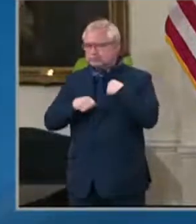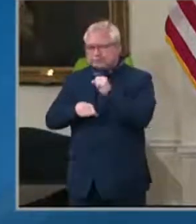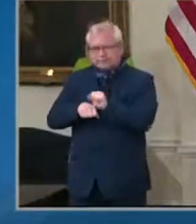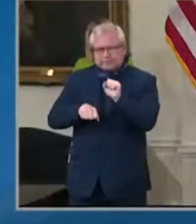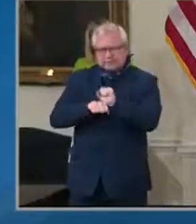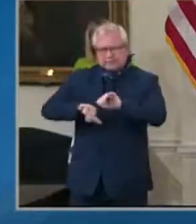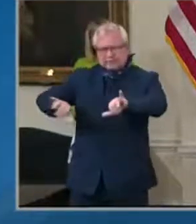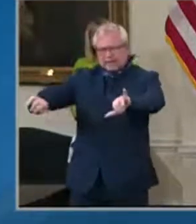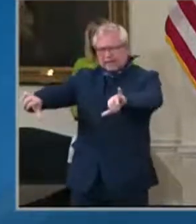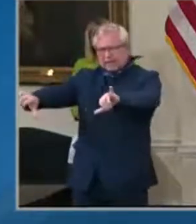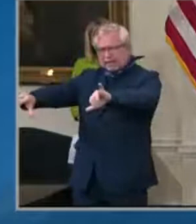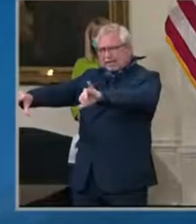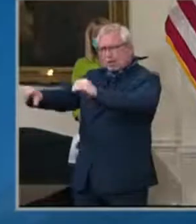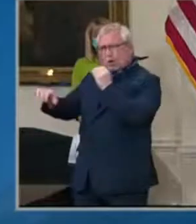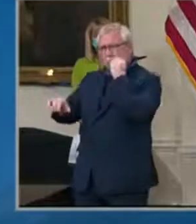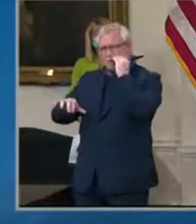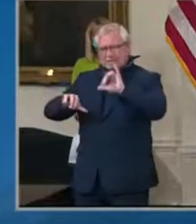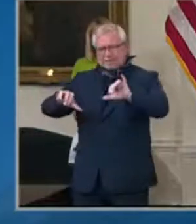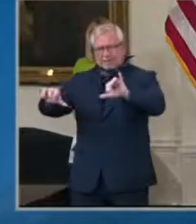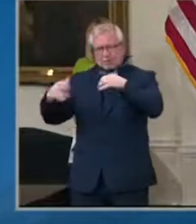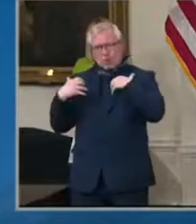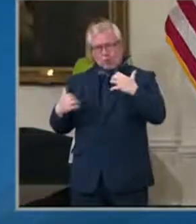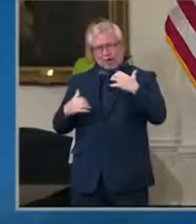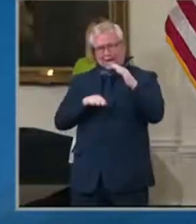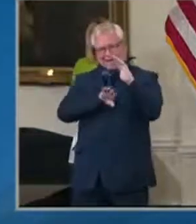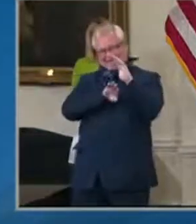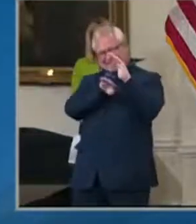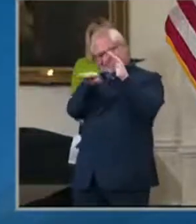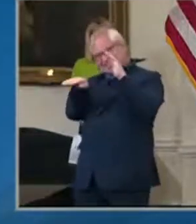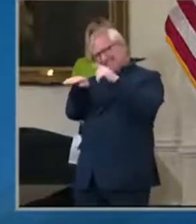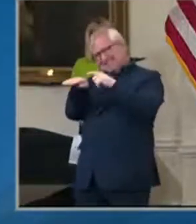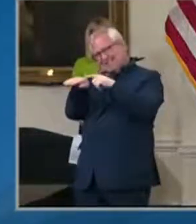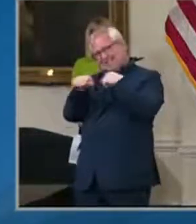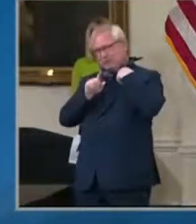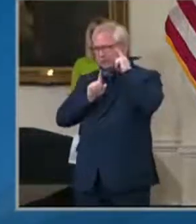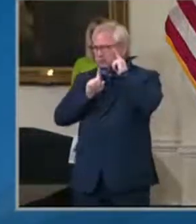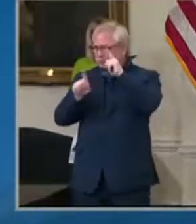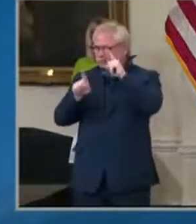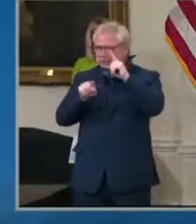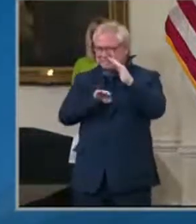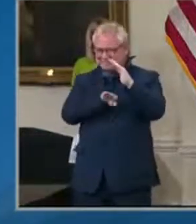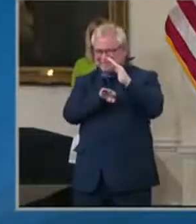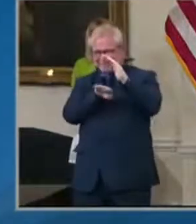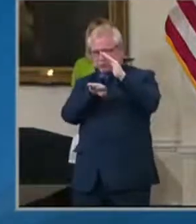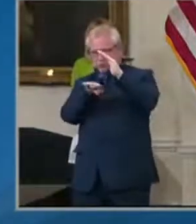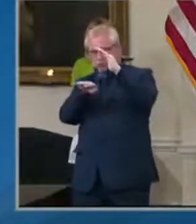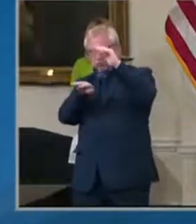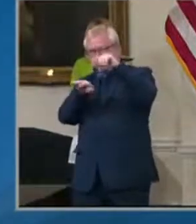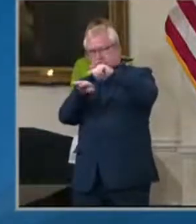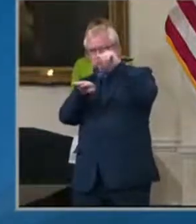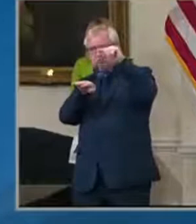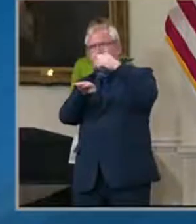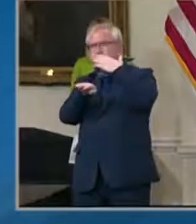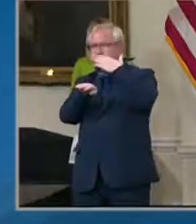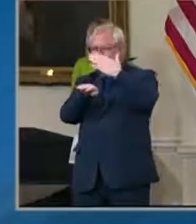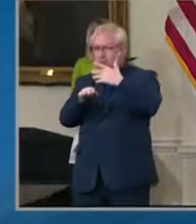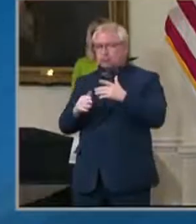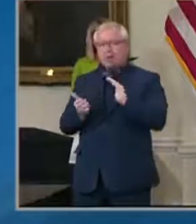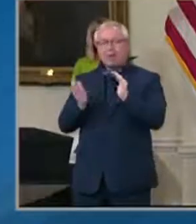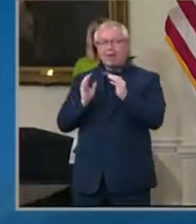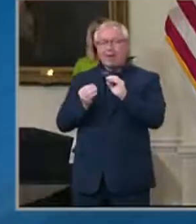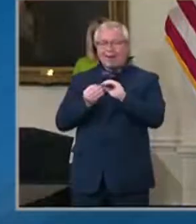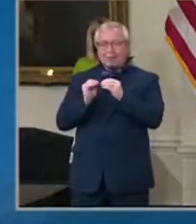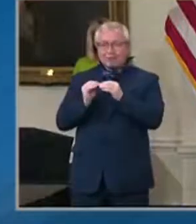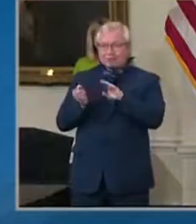of everyone, we have far fewer cases, hospitalizations, and deaths than all of